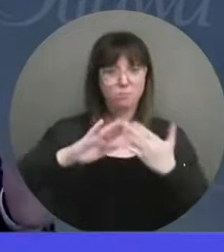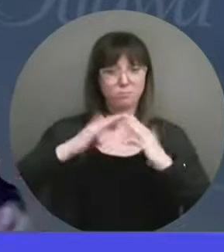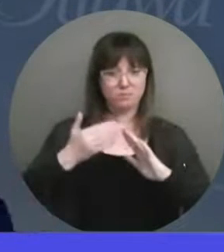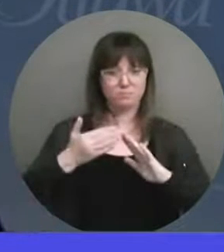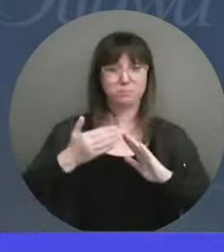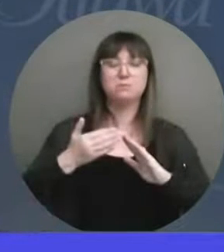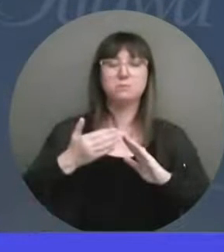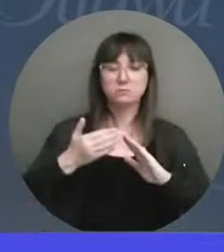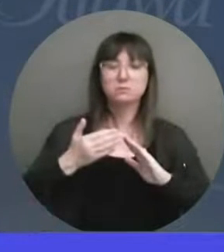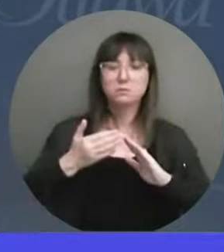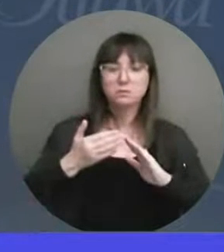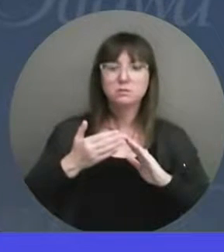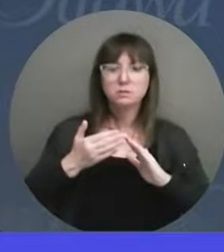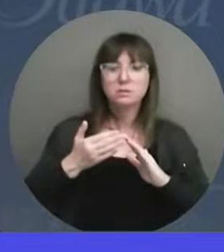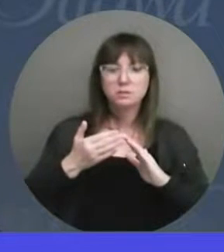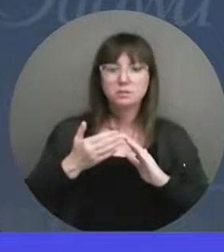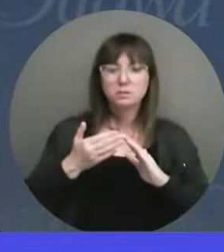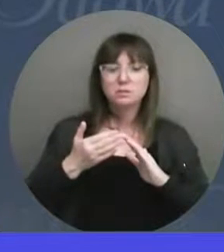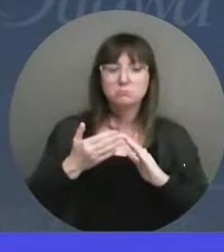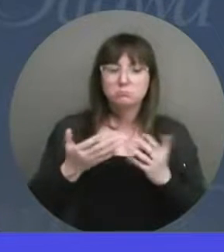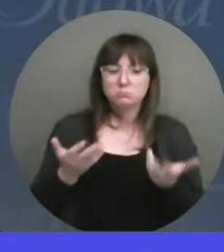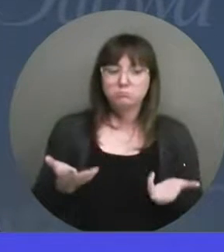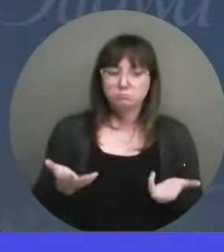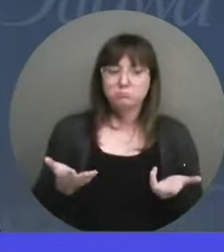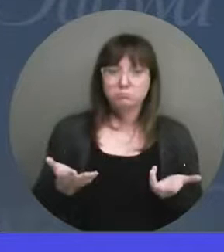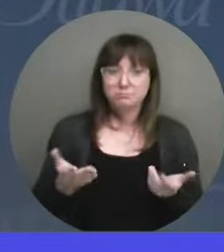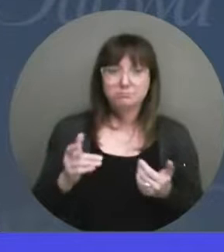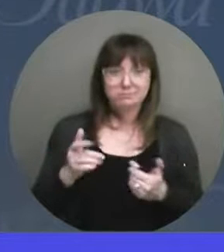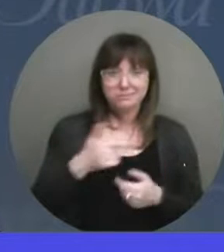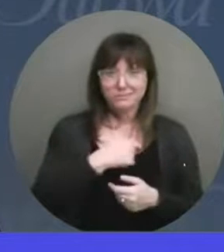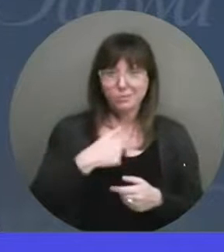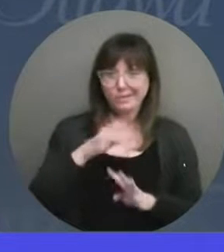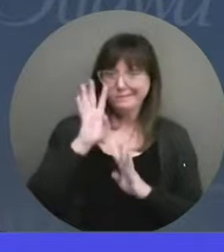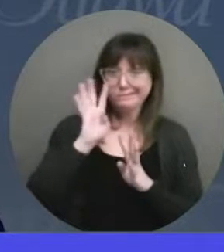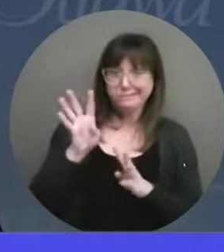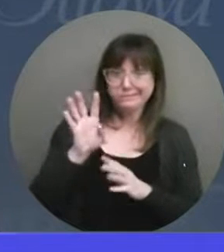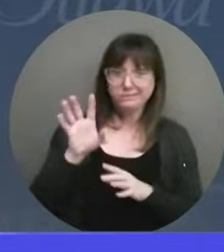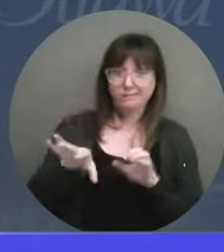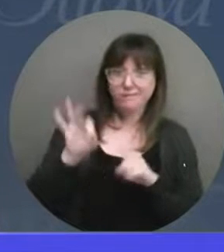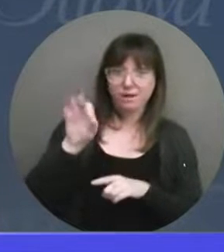a position to come up with $150 million